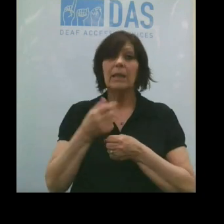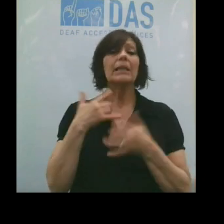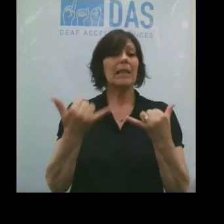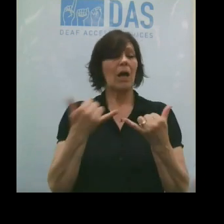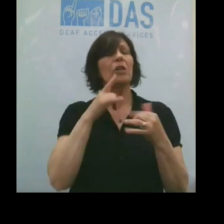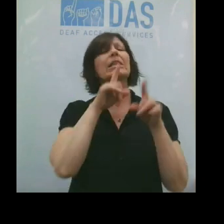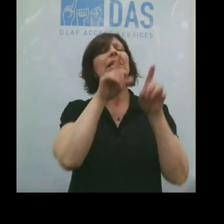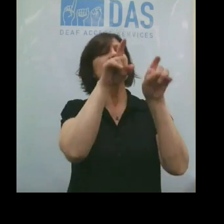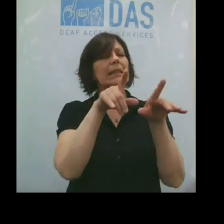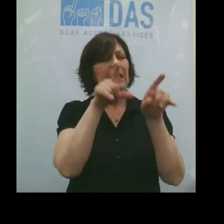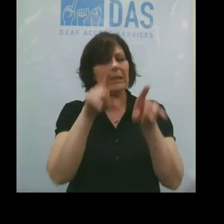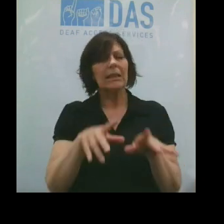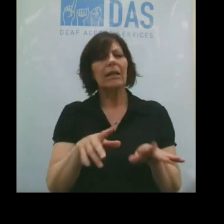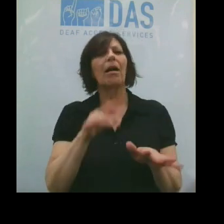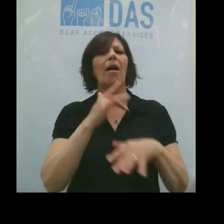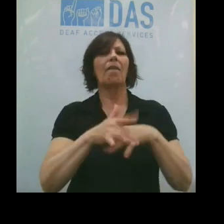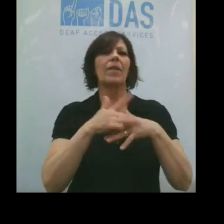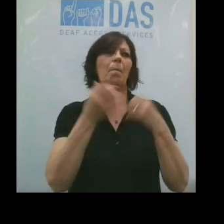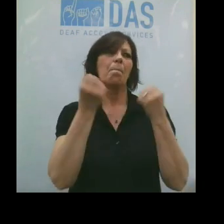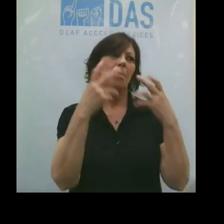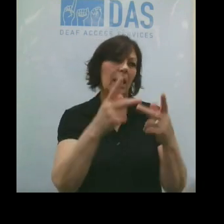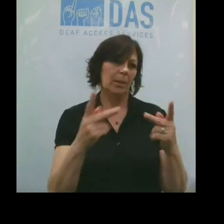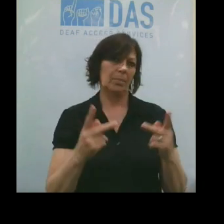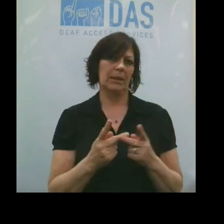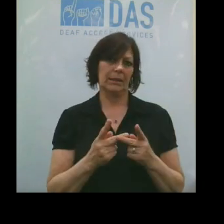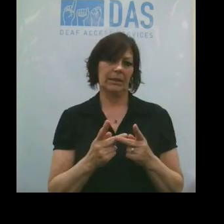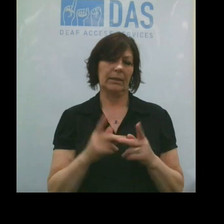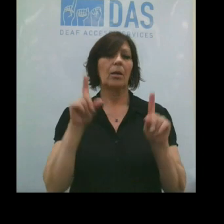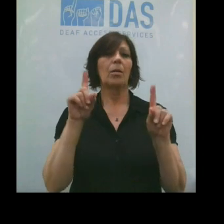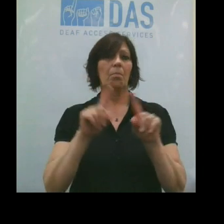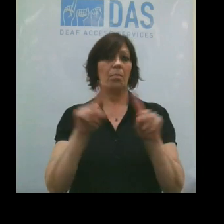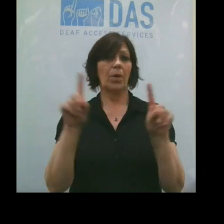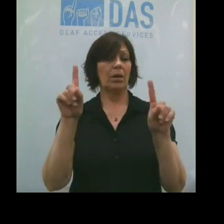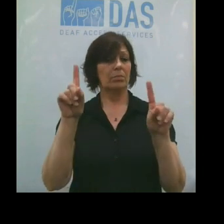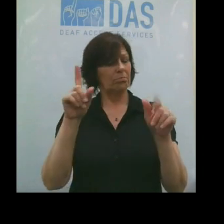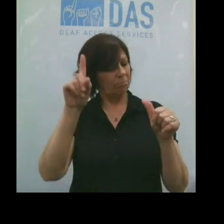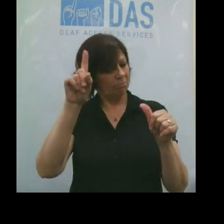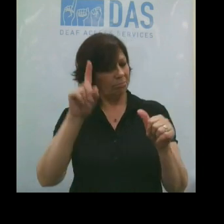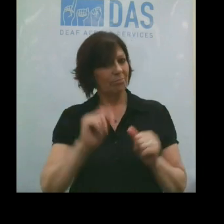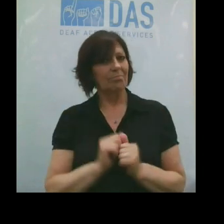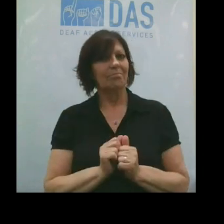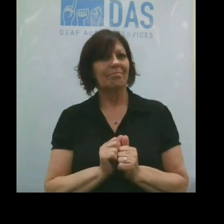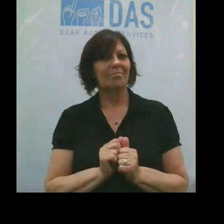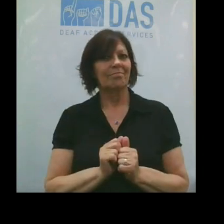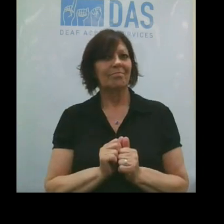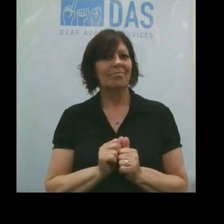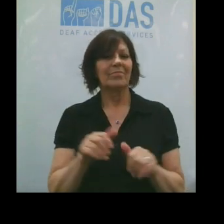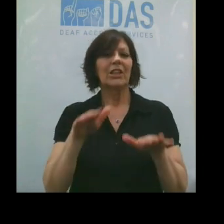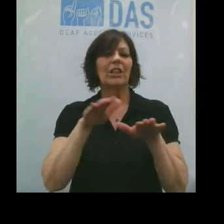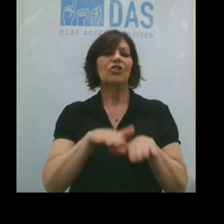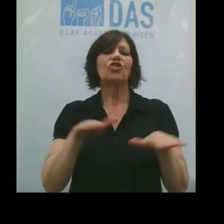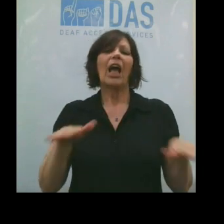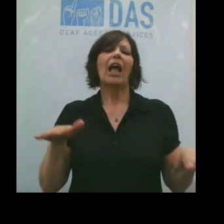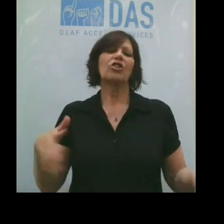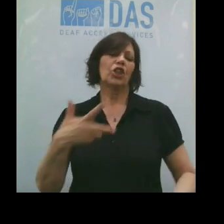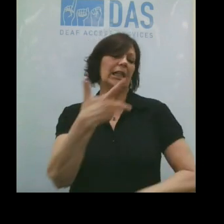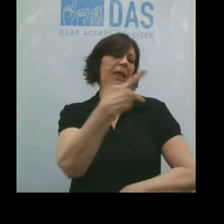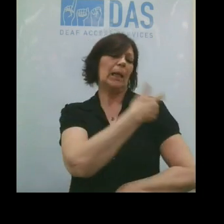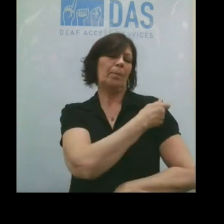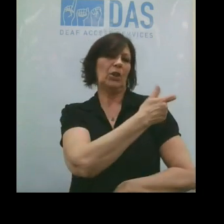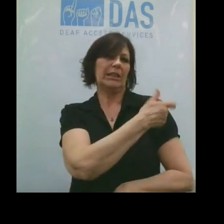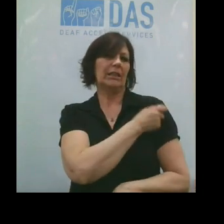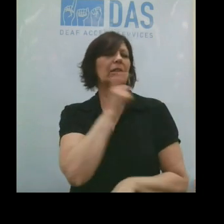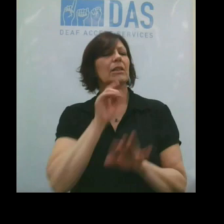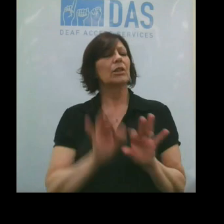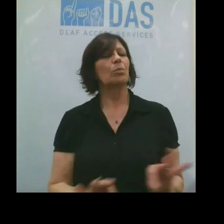available in a lot of places. But before we get to that, which I thought was first, we'll get to childhood immunizations because it's an important one. And